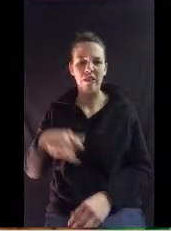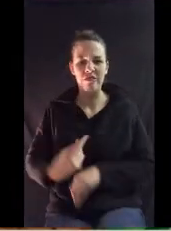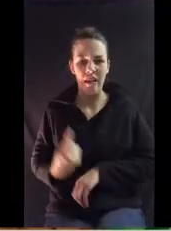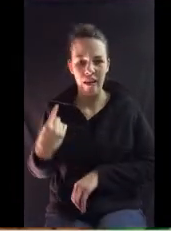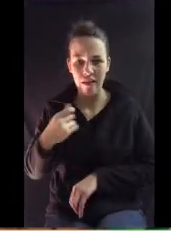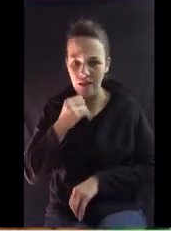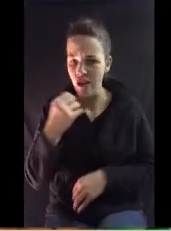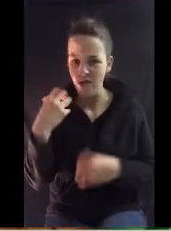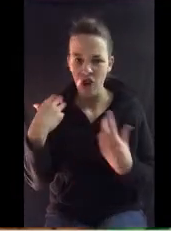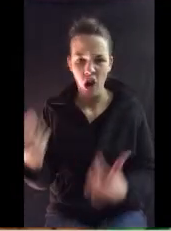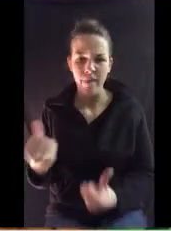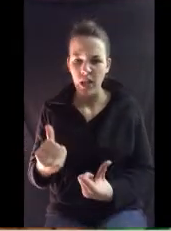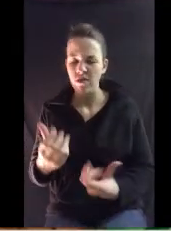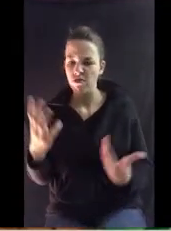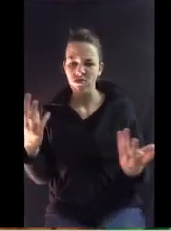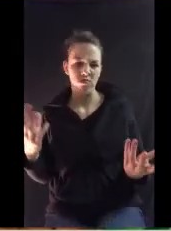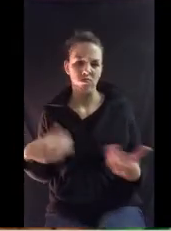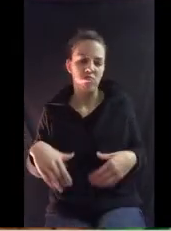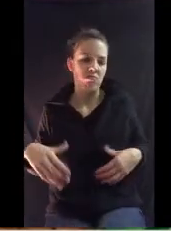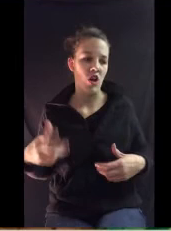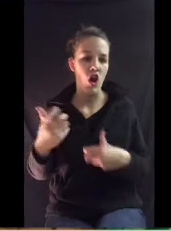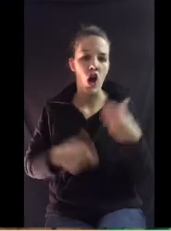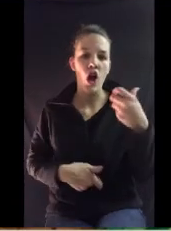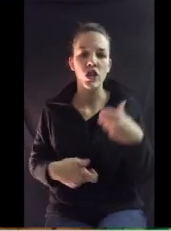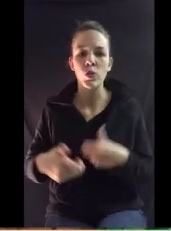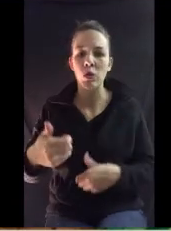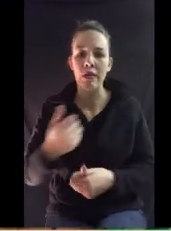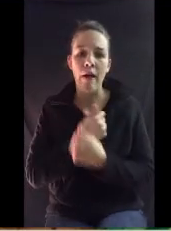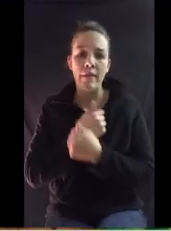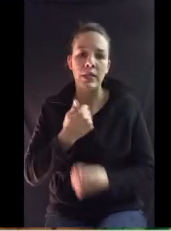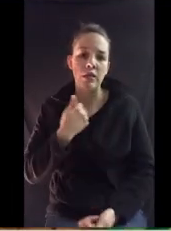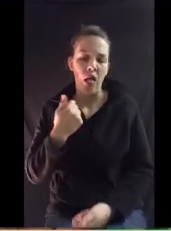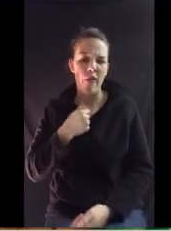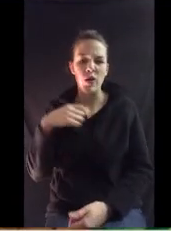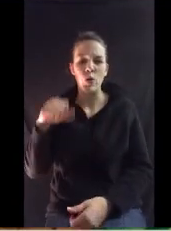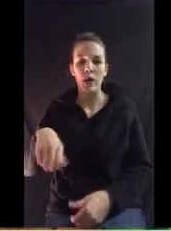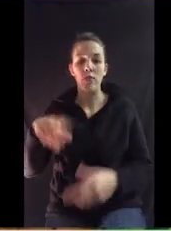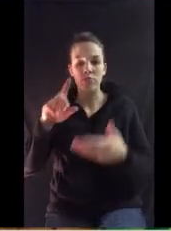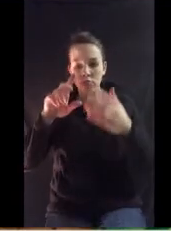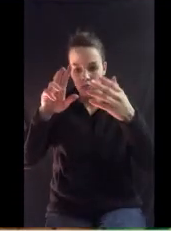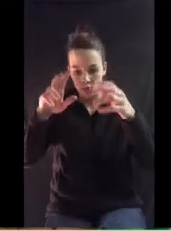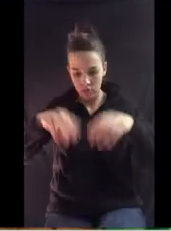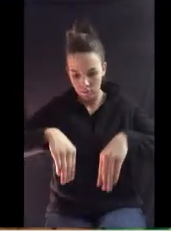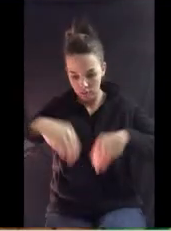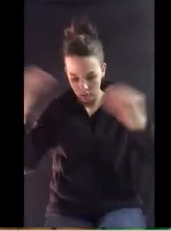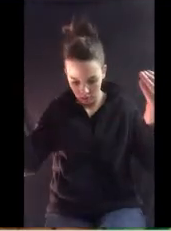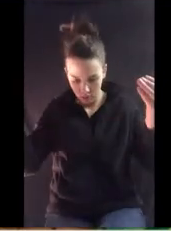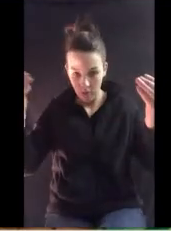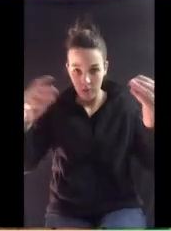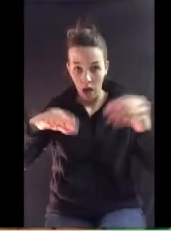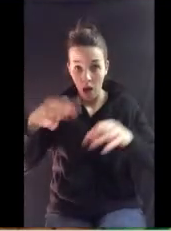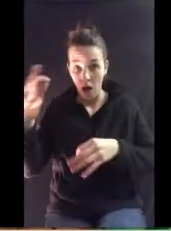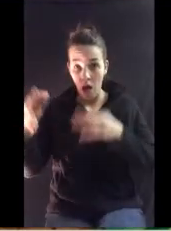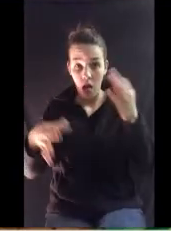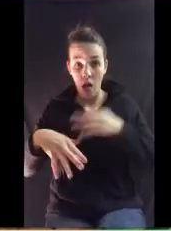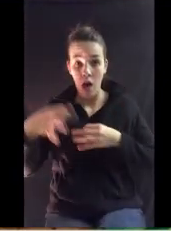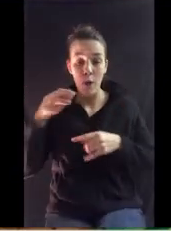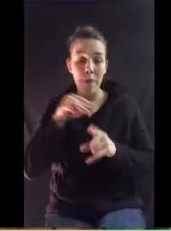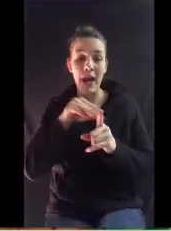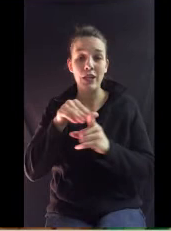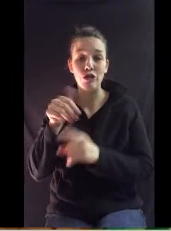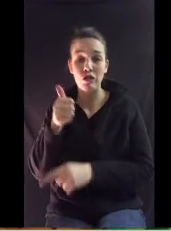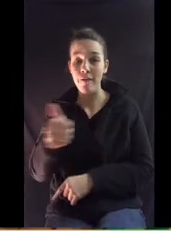about yourself that day, not feeling confident, not it's being a little bit hard to love yourself, you can look in that box and remind